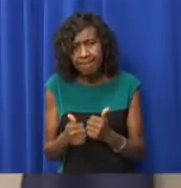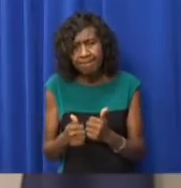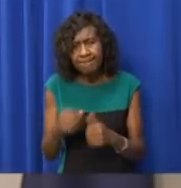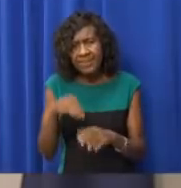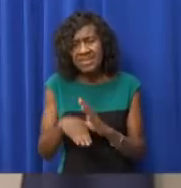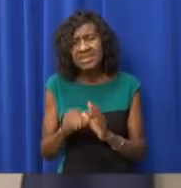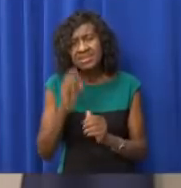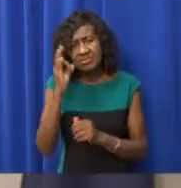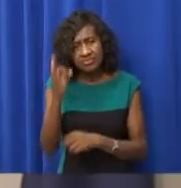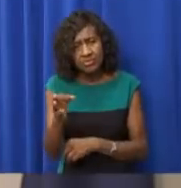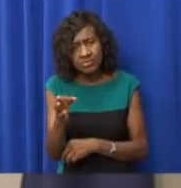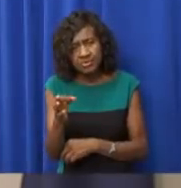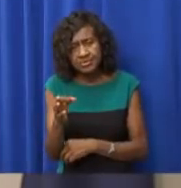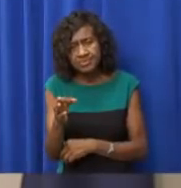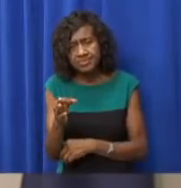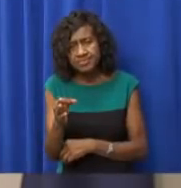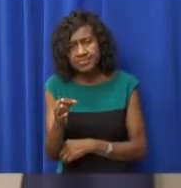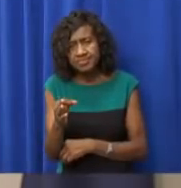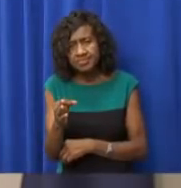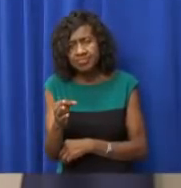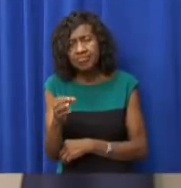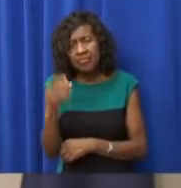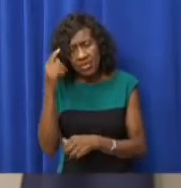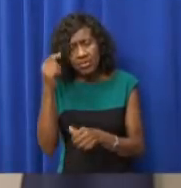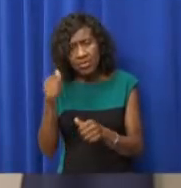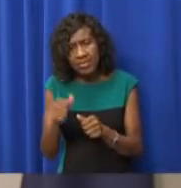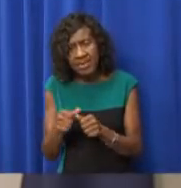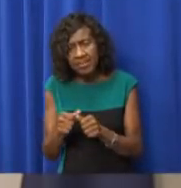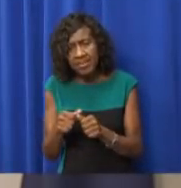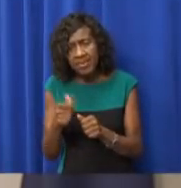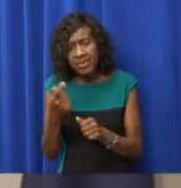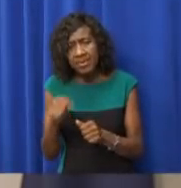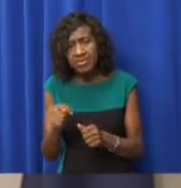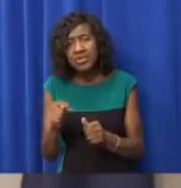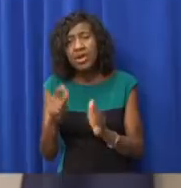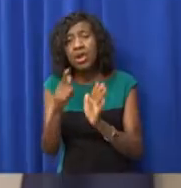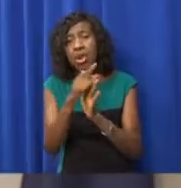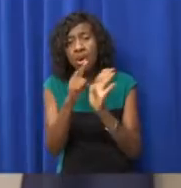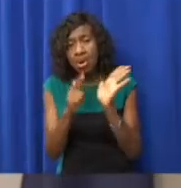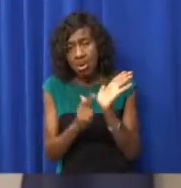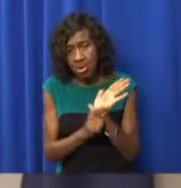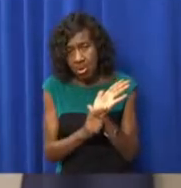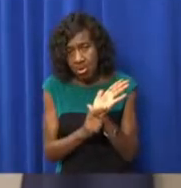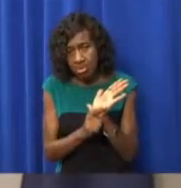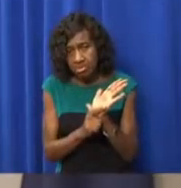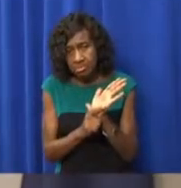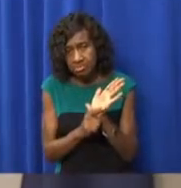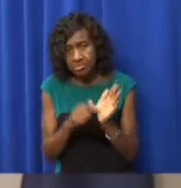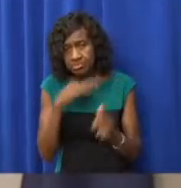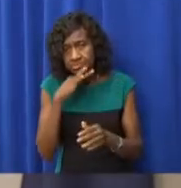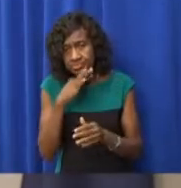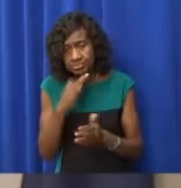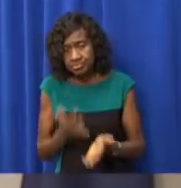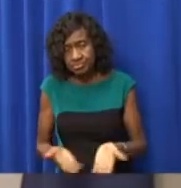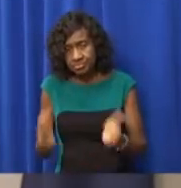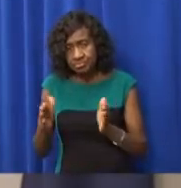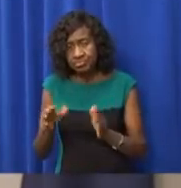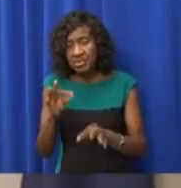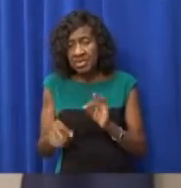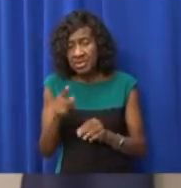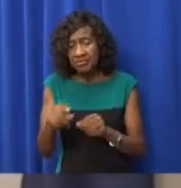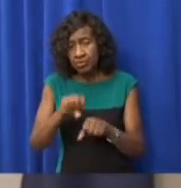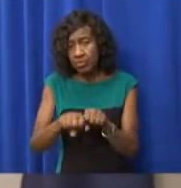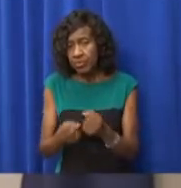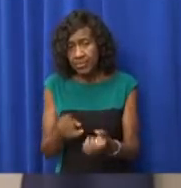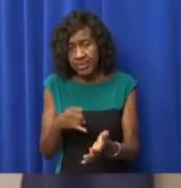forward. I would like to remind the public of the litter law, and anyone who is found guilty of breaching the law could face jail time